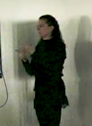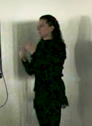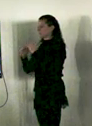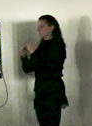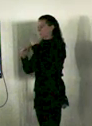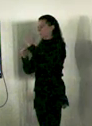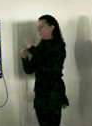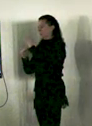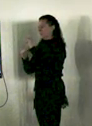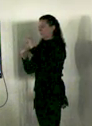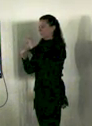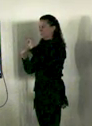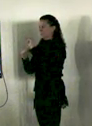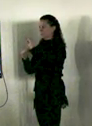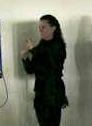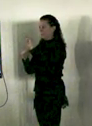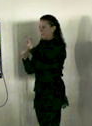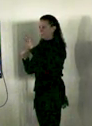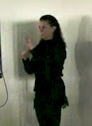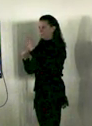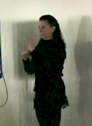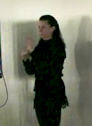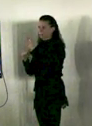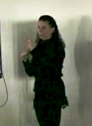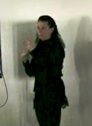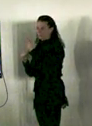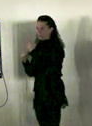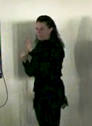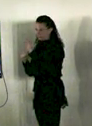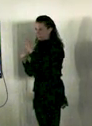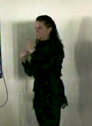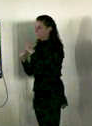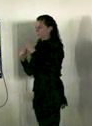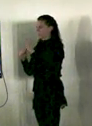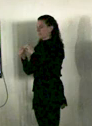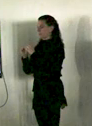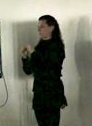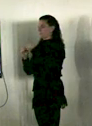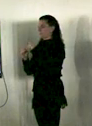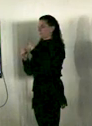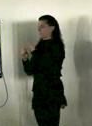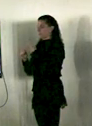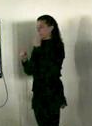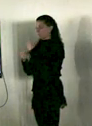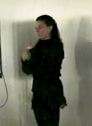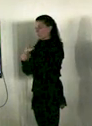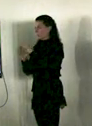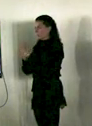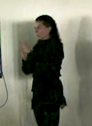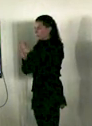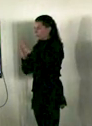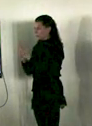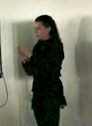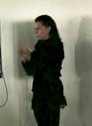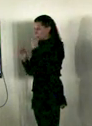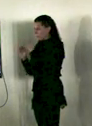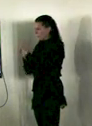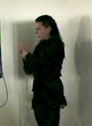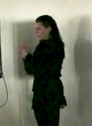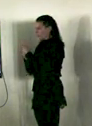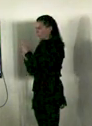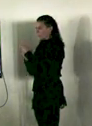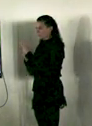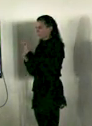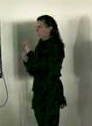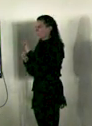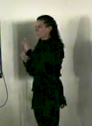above 20 million, 25 million. But the number 50% does not include characters that have no identifiable race, so like, for